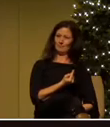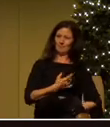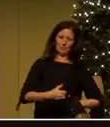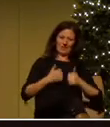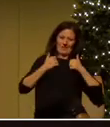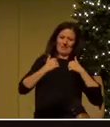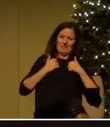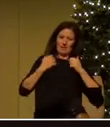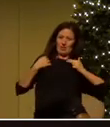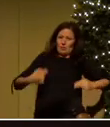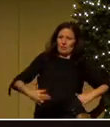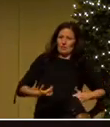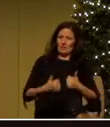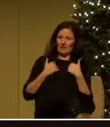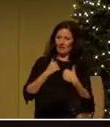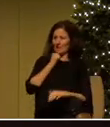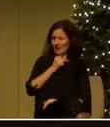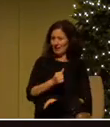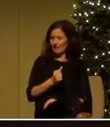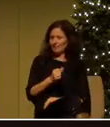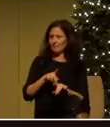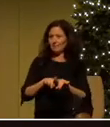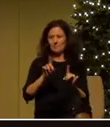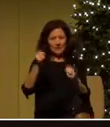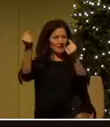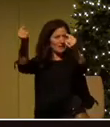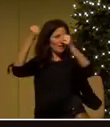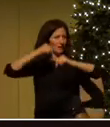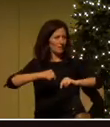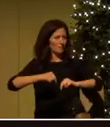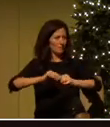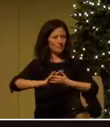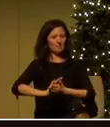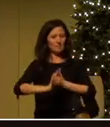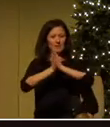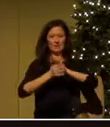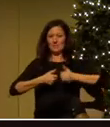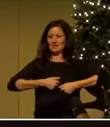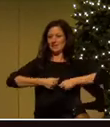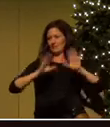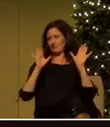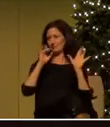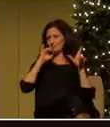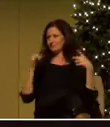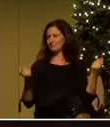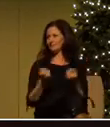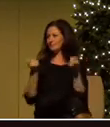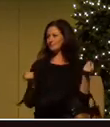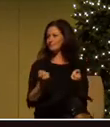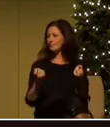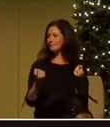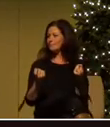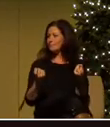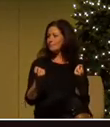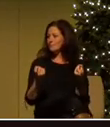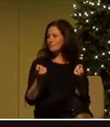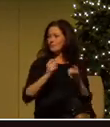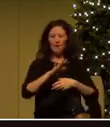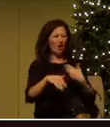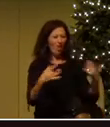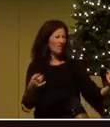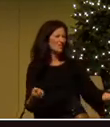world. But he came to be the sacrifice for sin, to undo